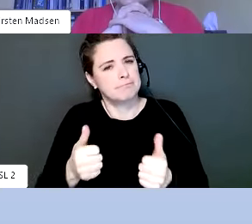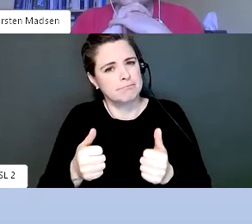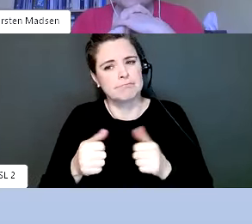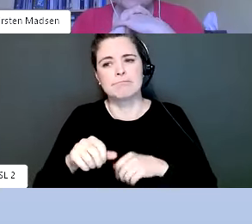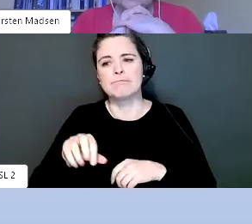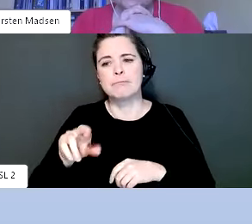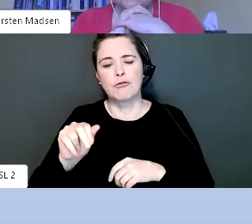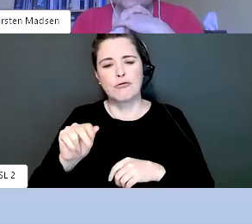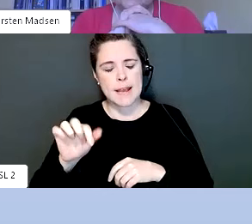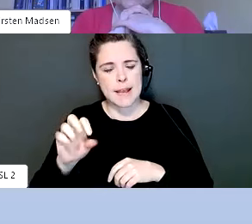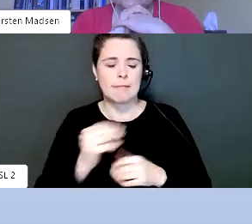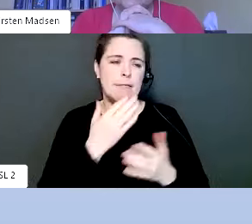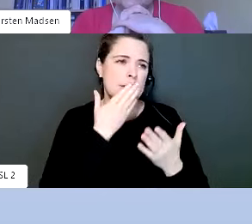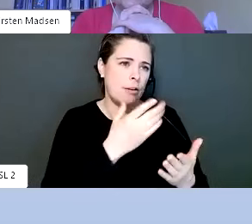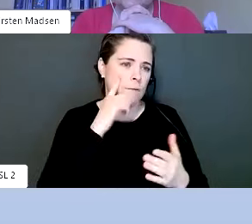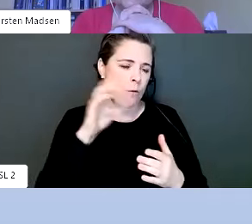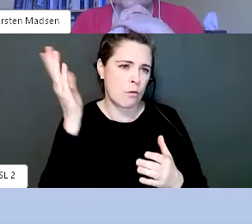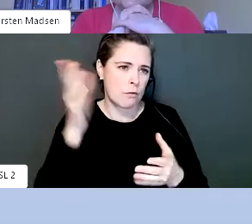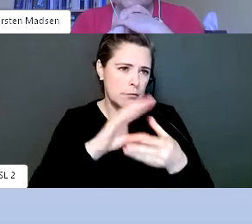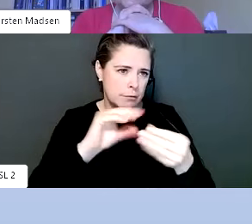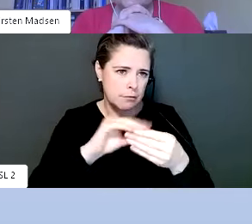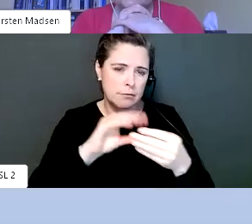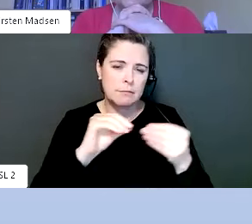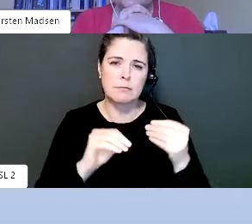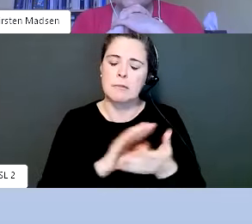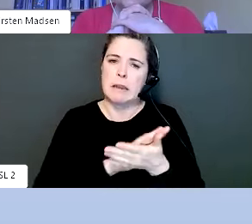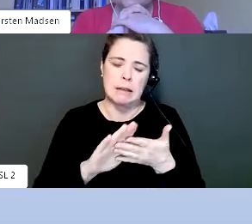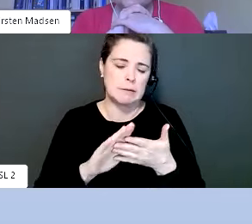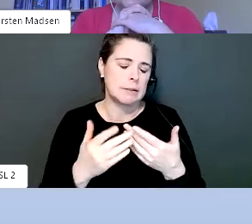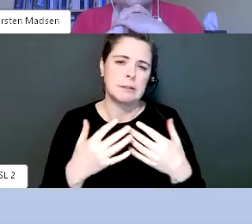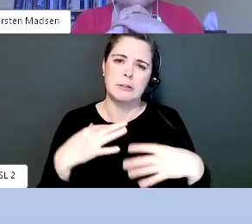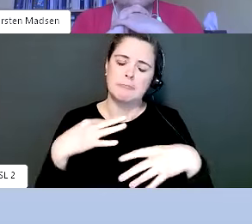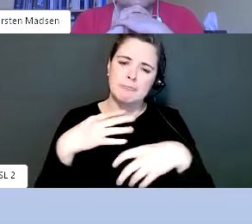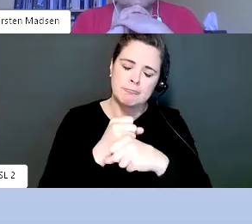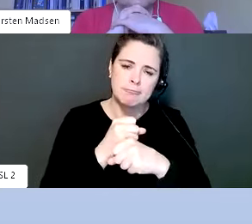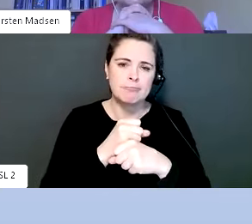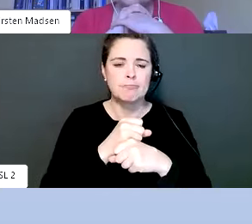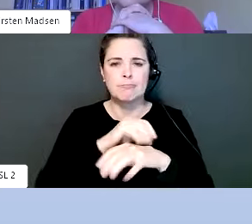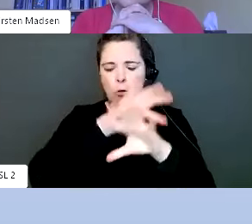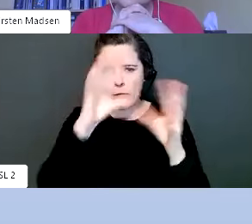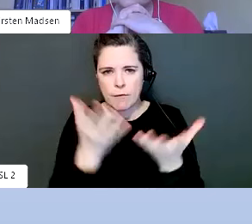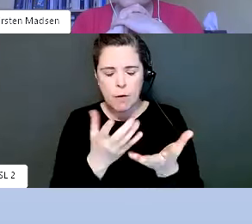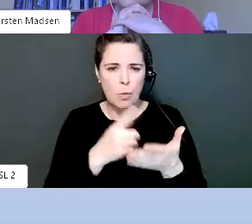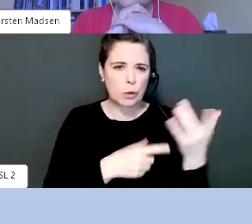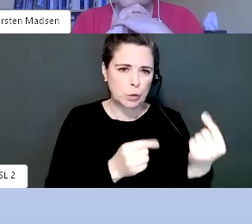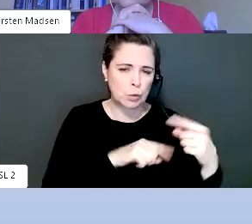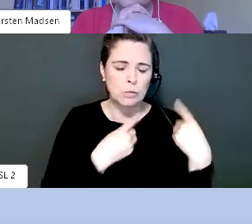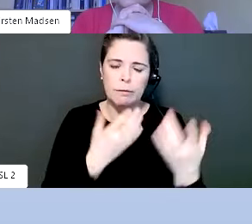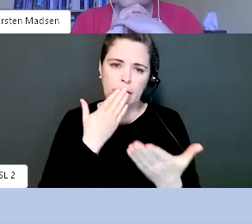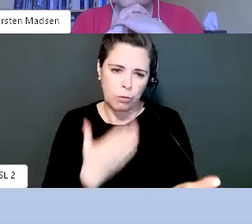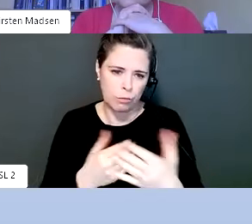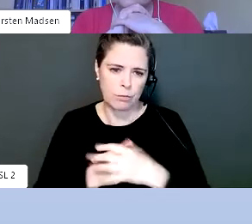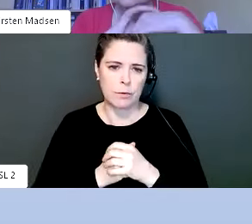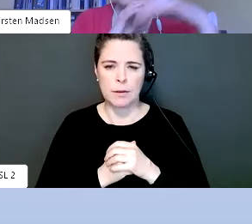excellent overview of the project and the initiative and outcomes that have been completed to date. I'm just looking to see